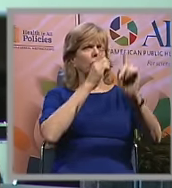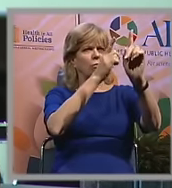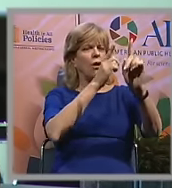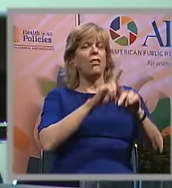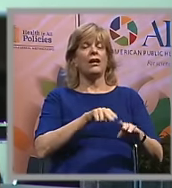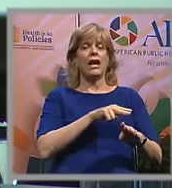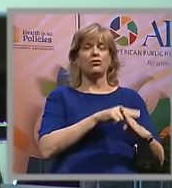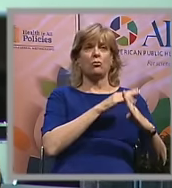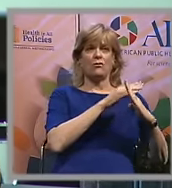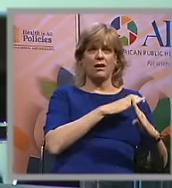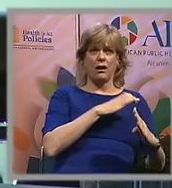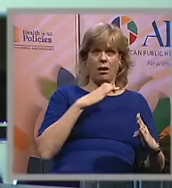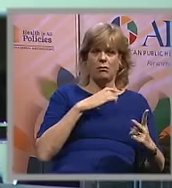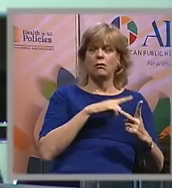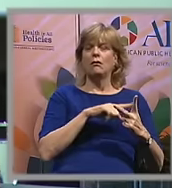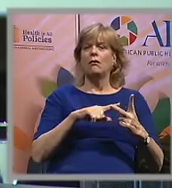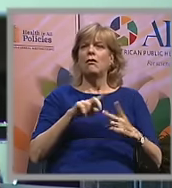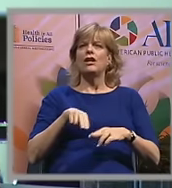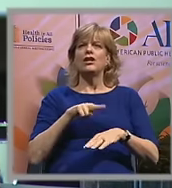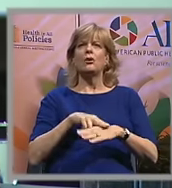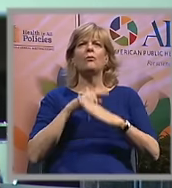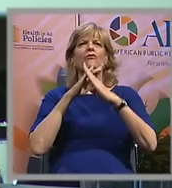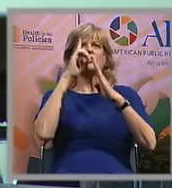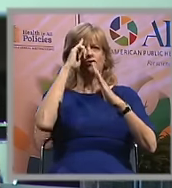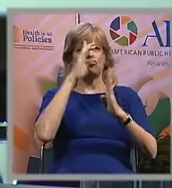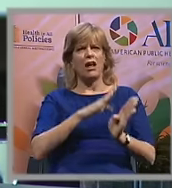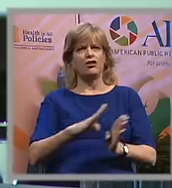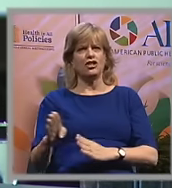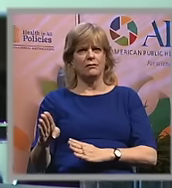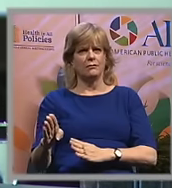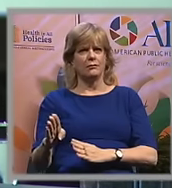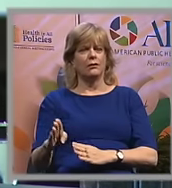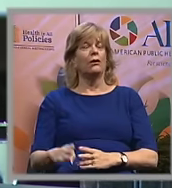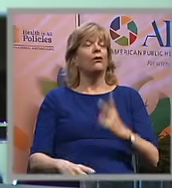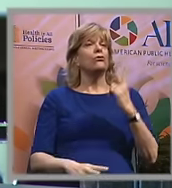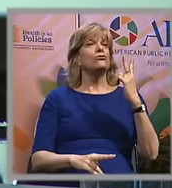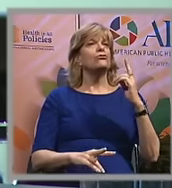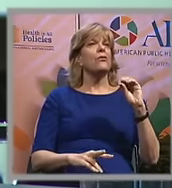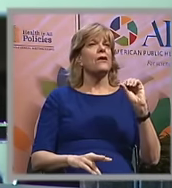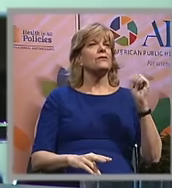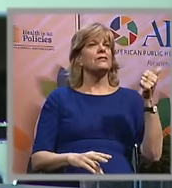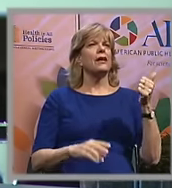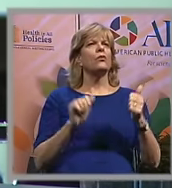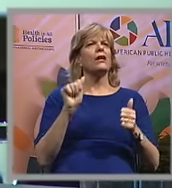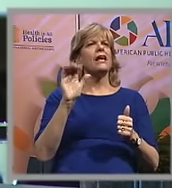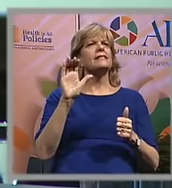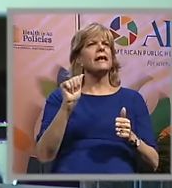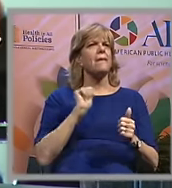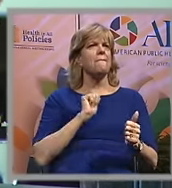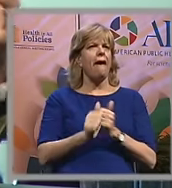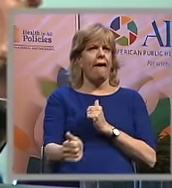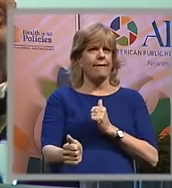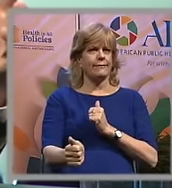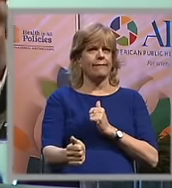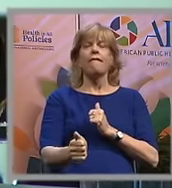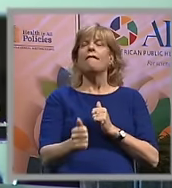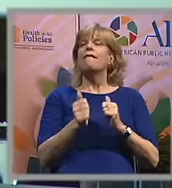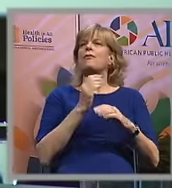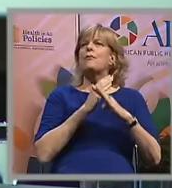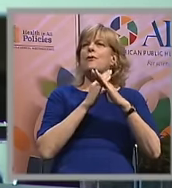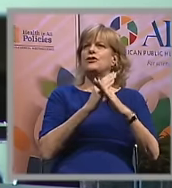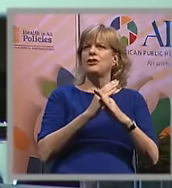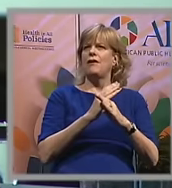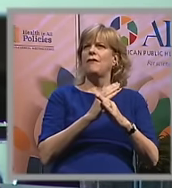National Prevention Council and the National Prevention Strategy. In 2010, when the ACA was passed, the Prevention and Public Health